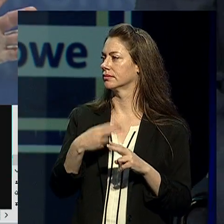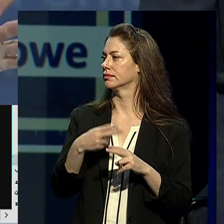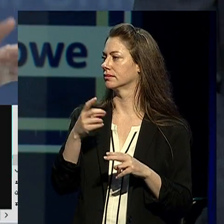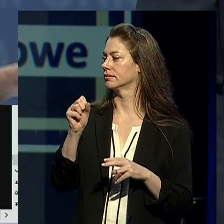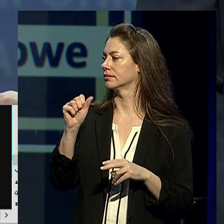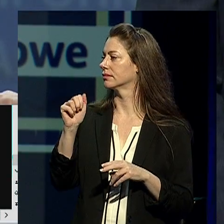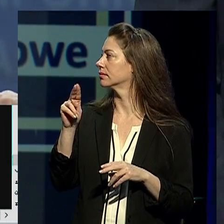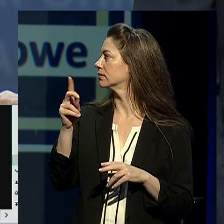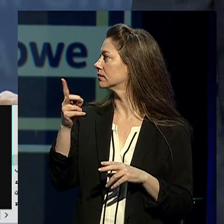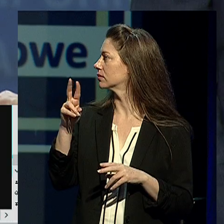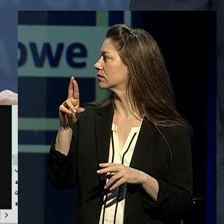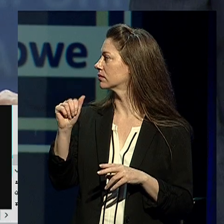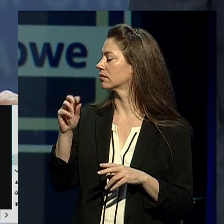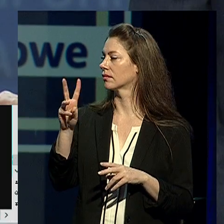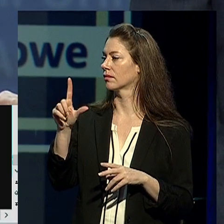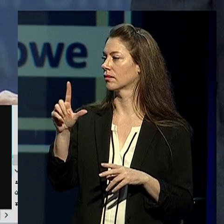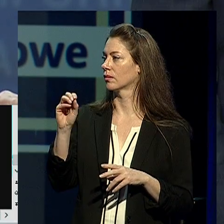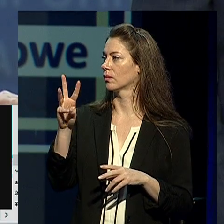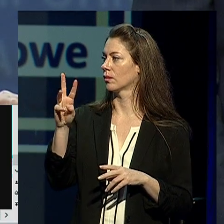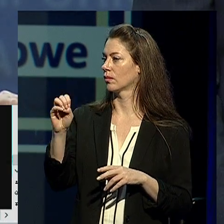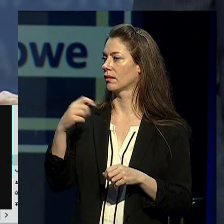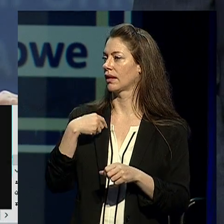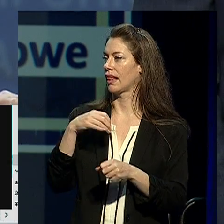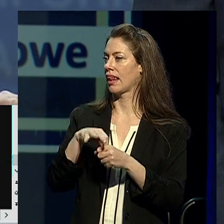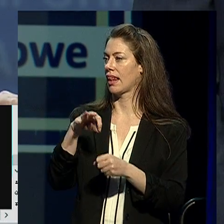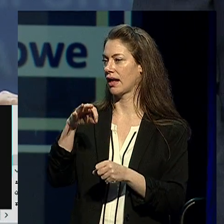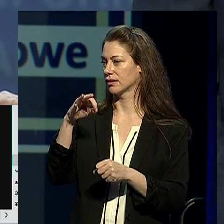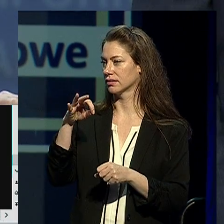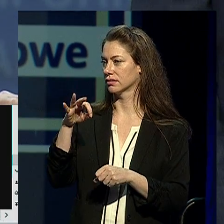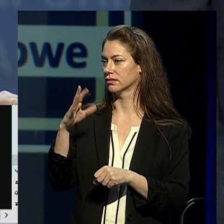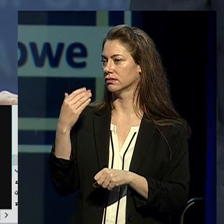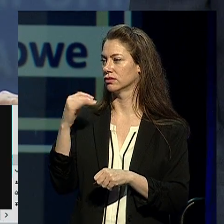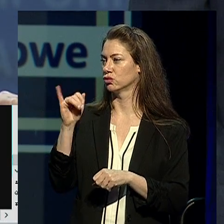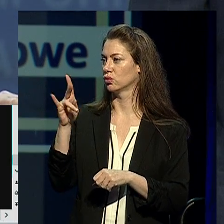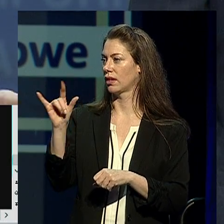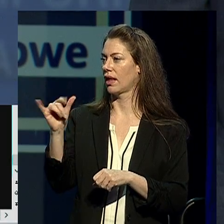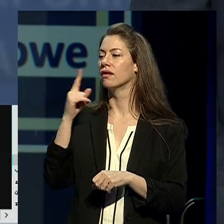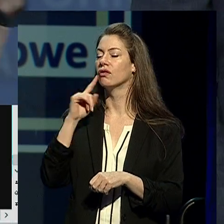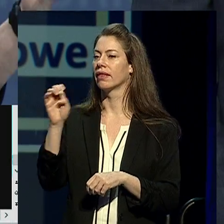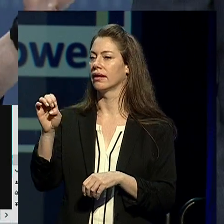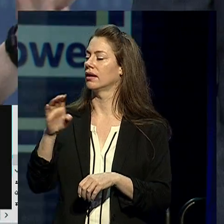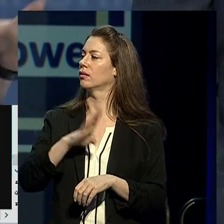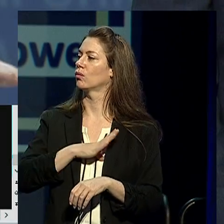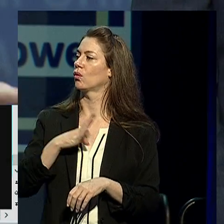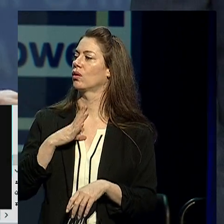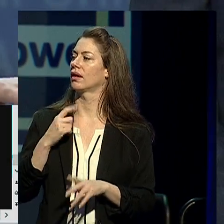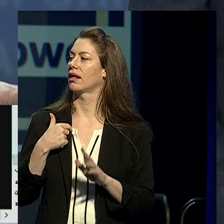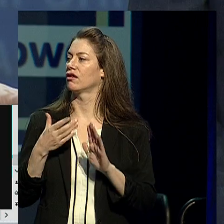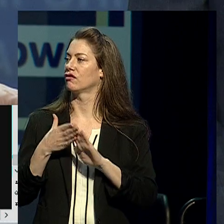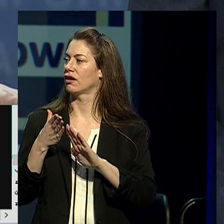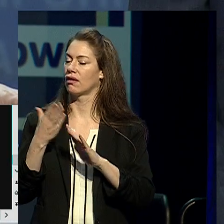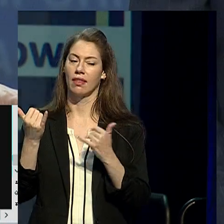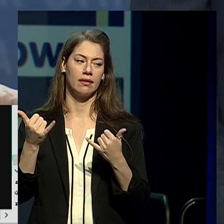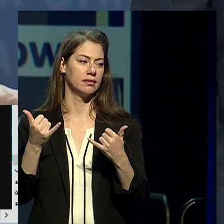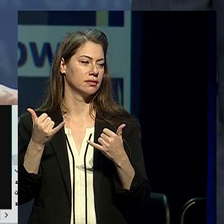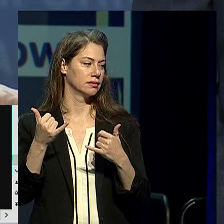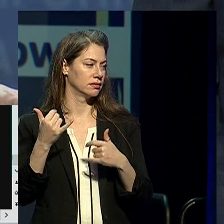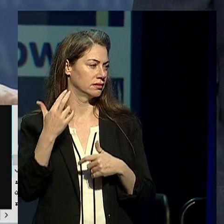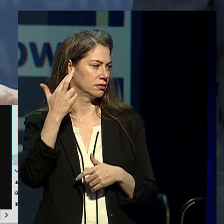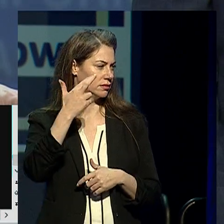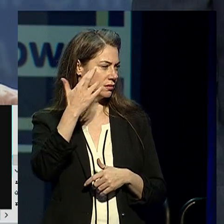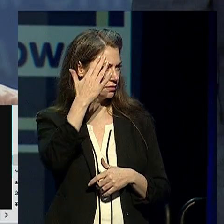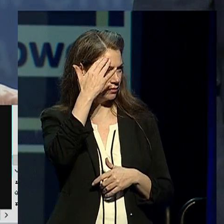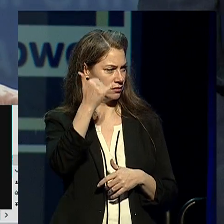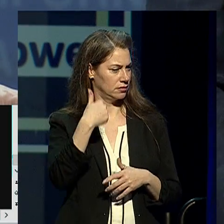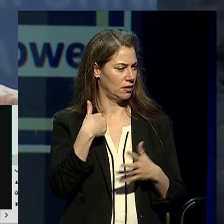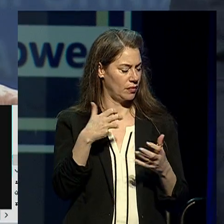Sandra Lowe. I got elected in July at the E-Board, and I ran on a platform because I wanted to